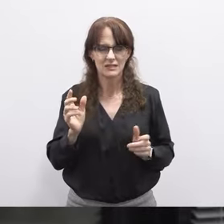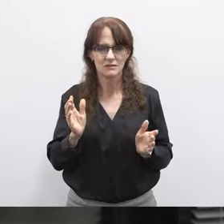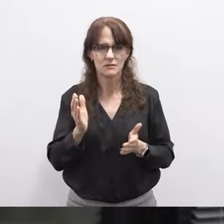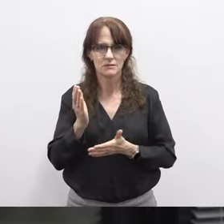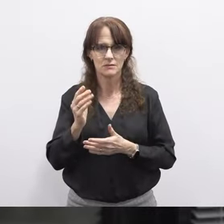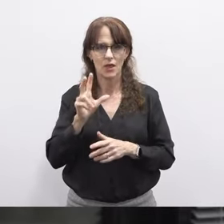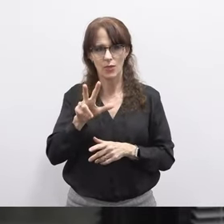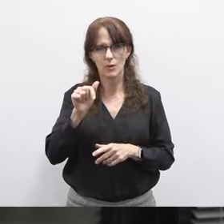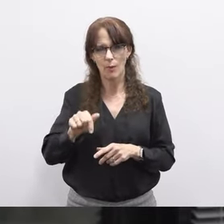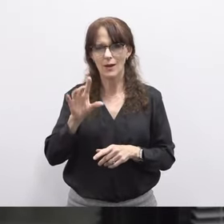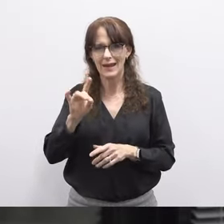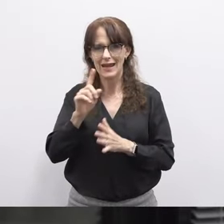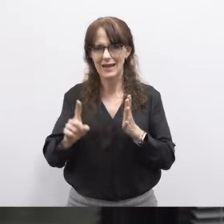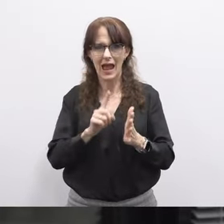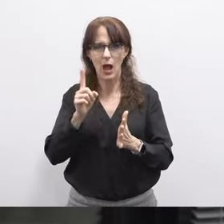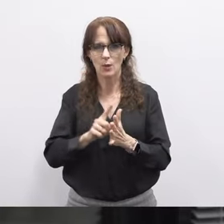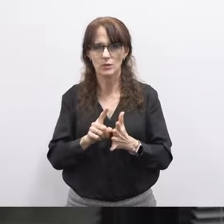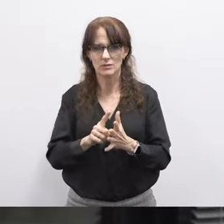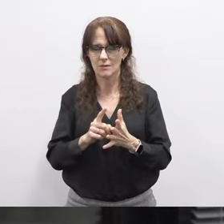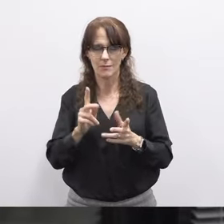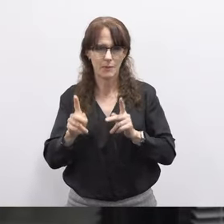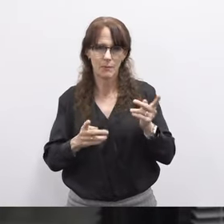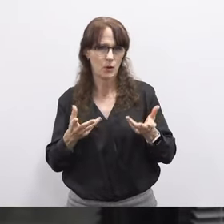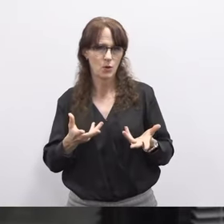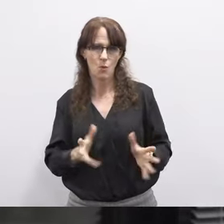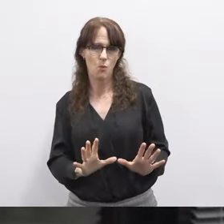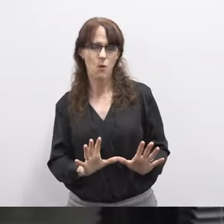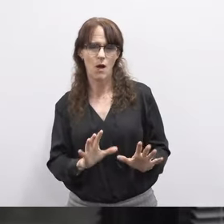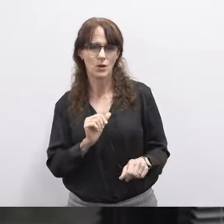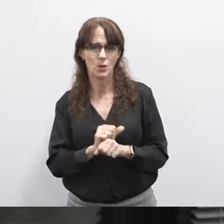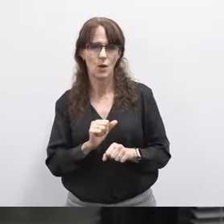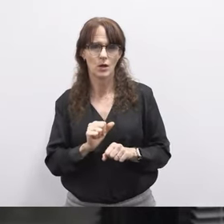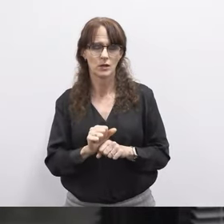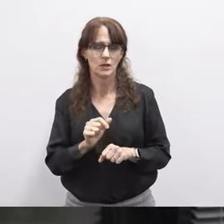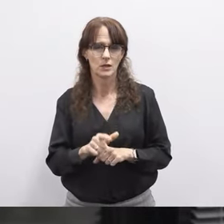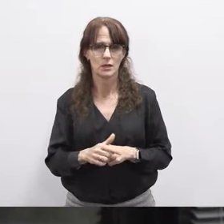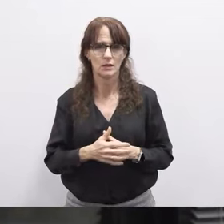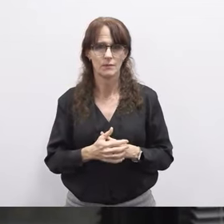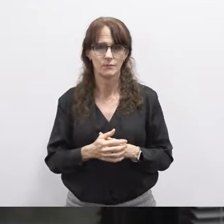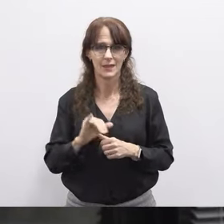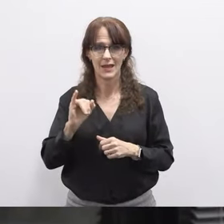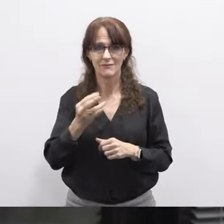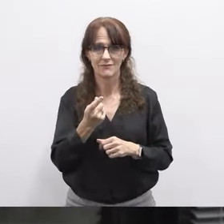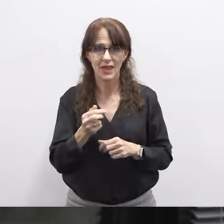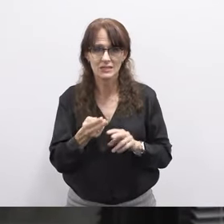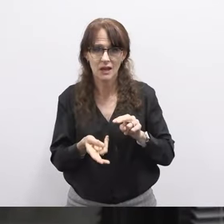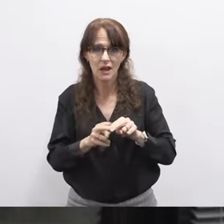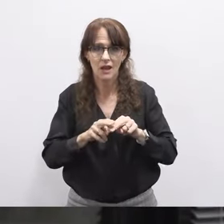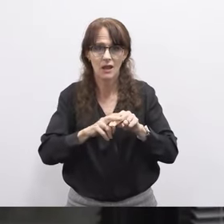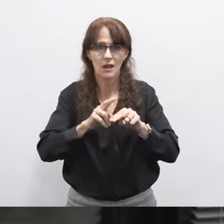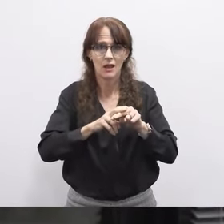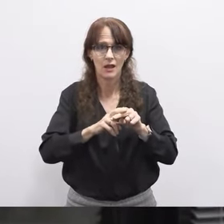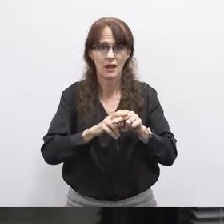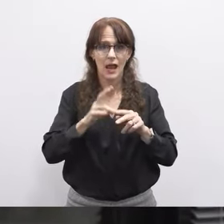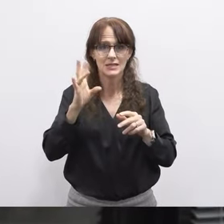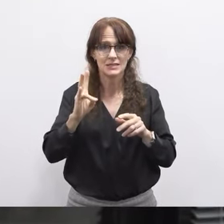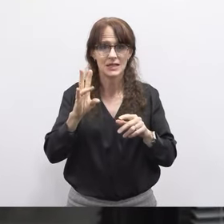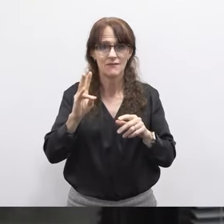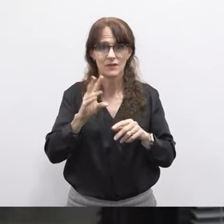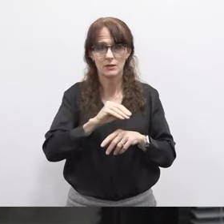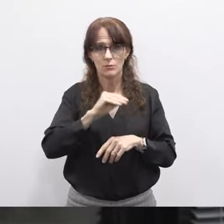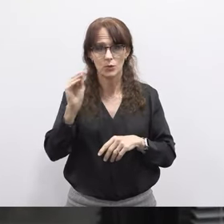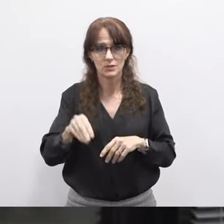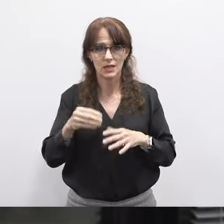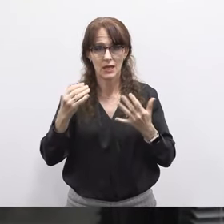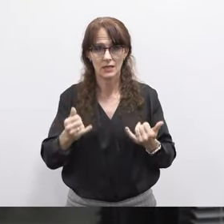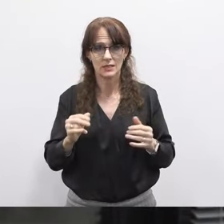only 3.8 hours a day. And with, you know, the inflation rate at nearly 7%